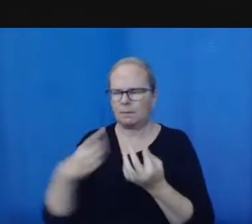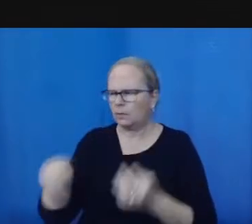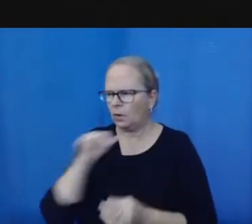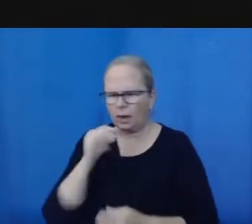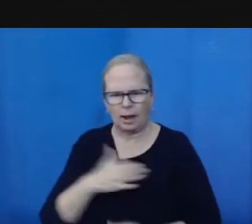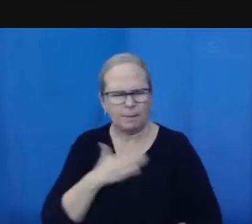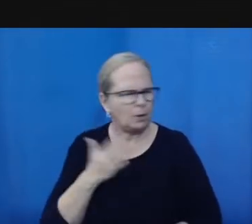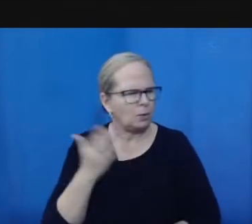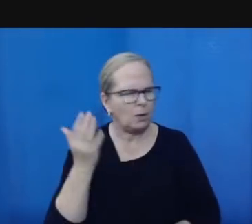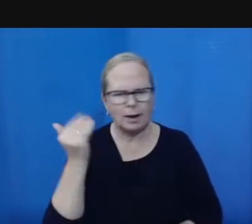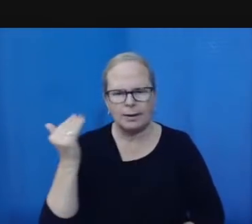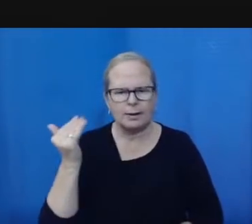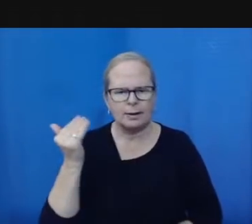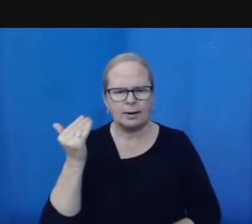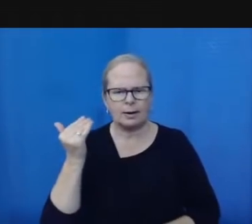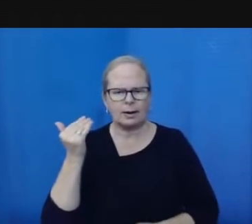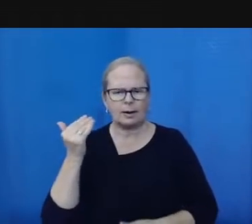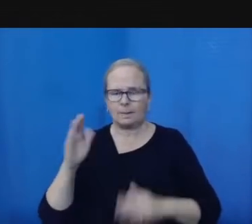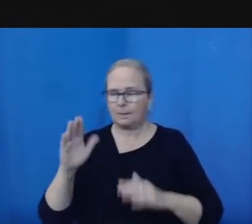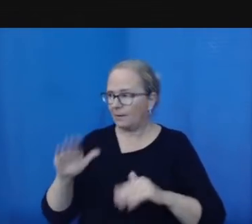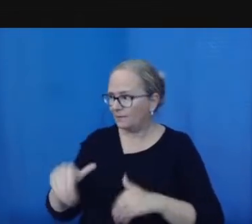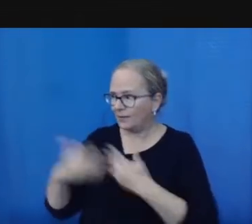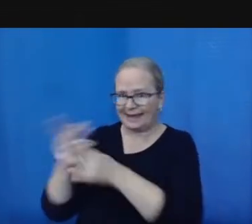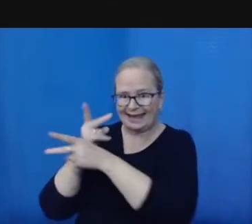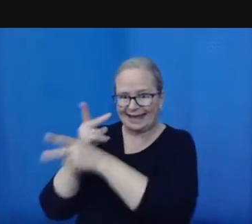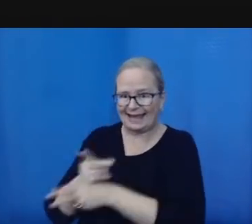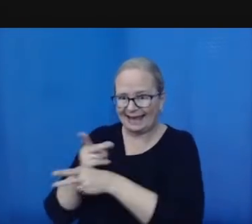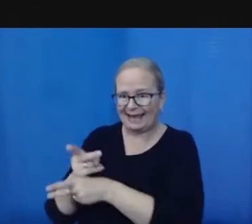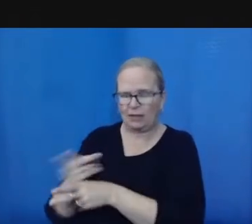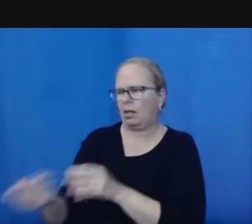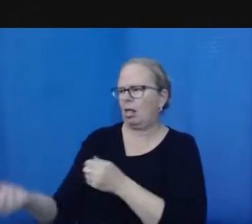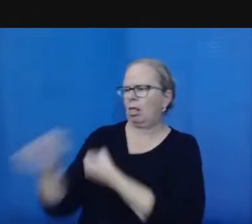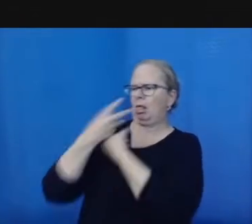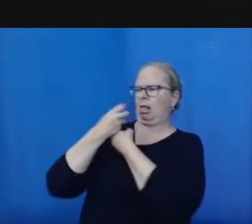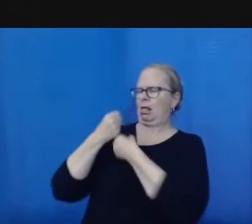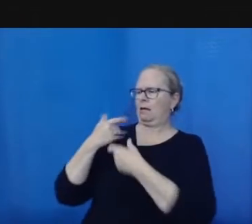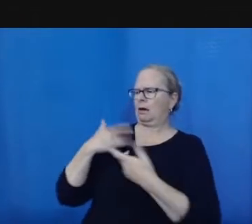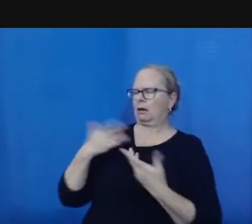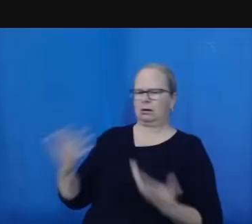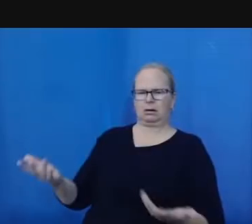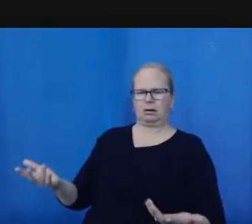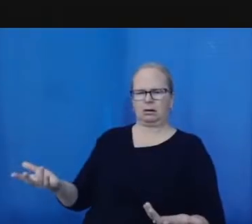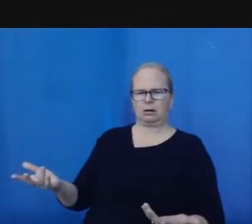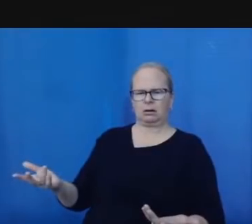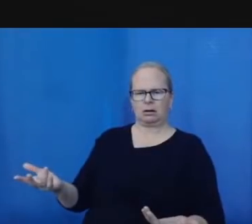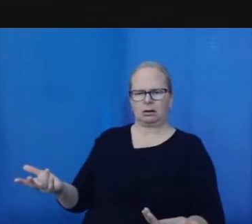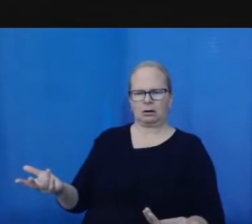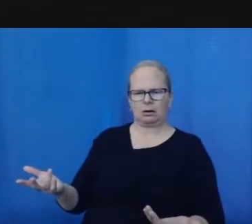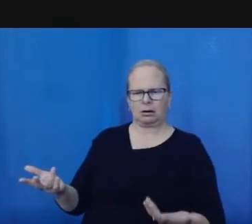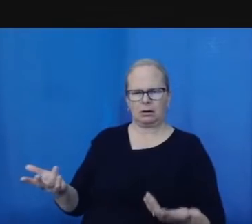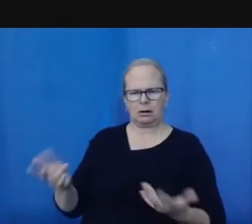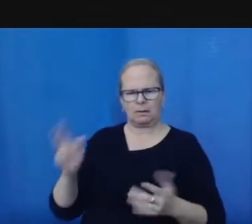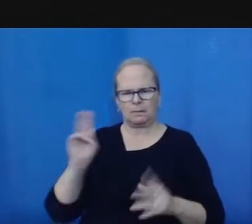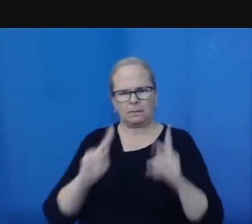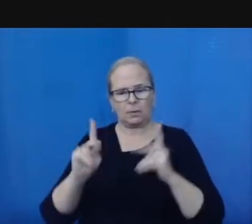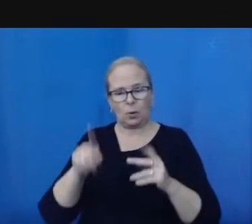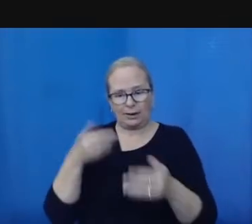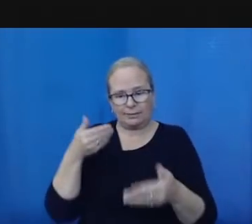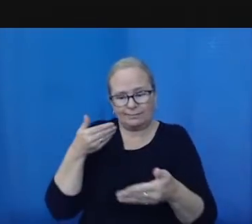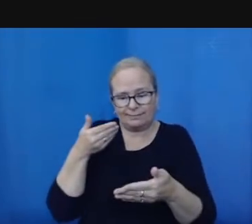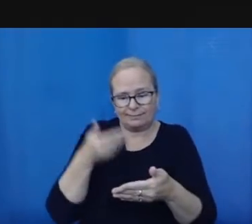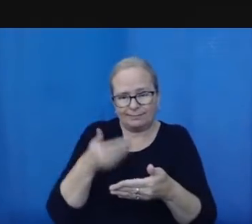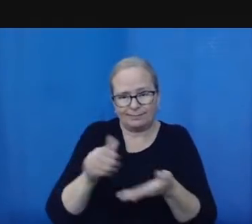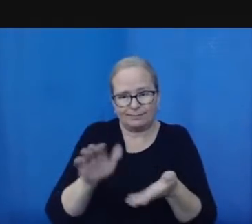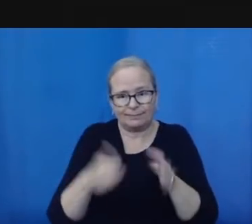because, at the height of when people are passing on, they may not know them as well as they usually do. So they're